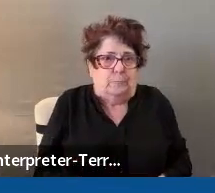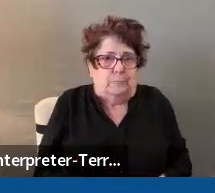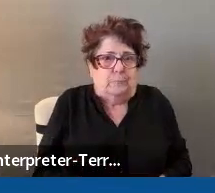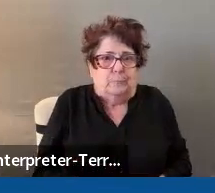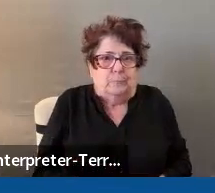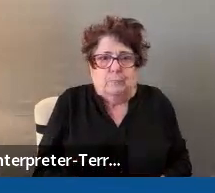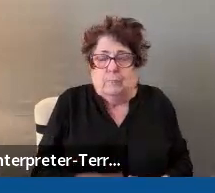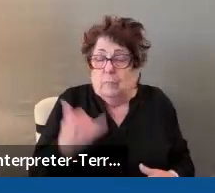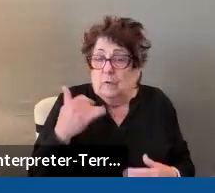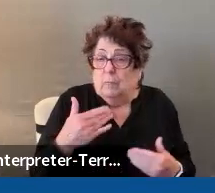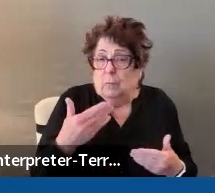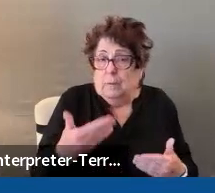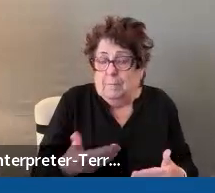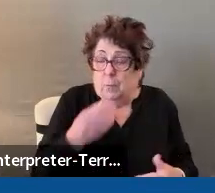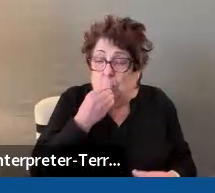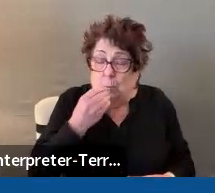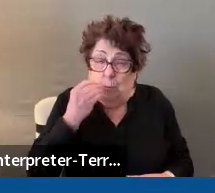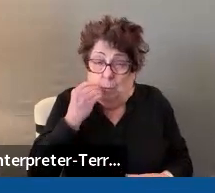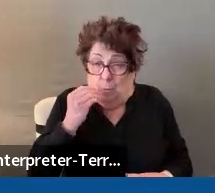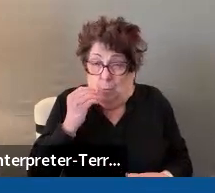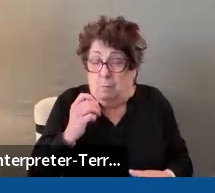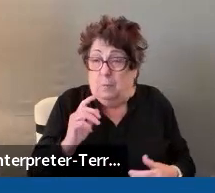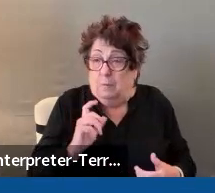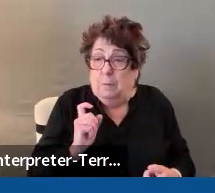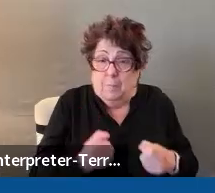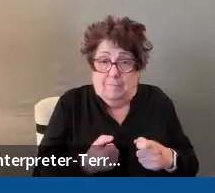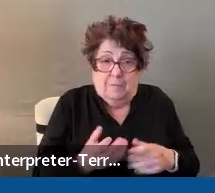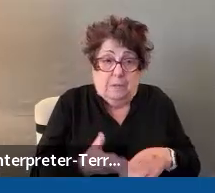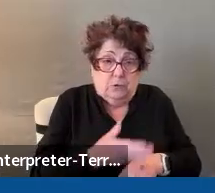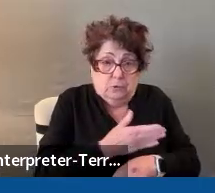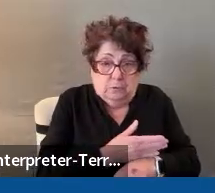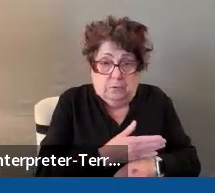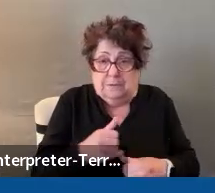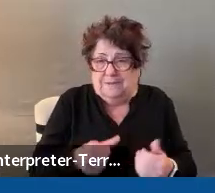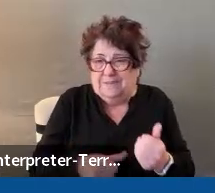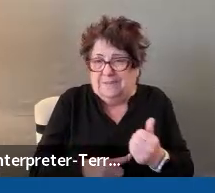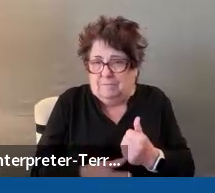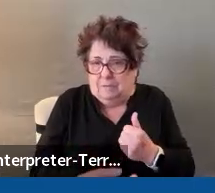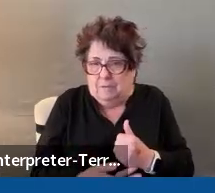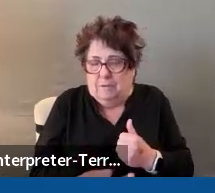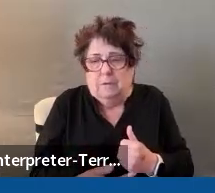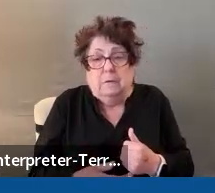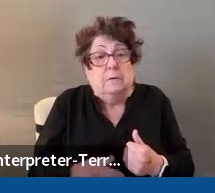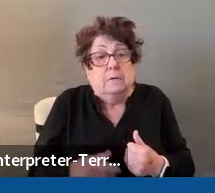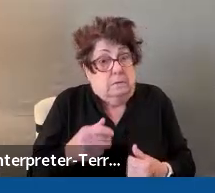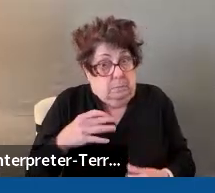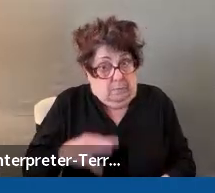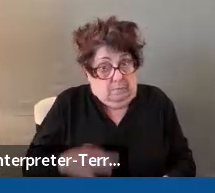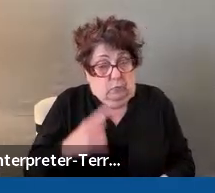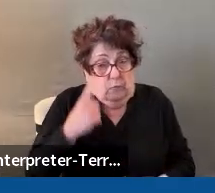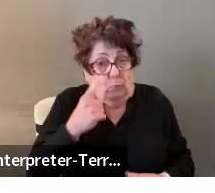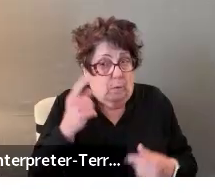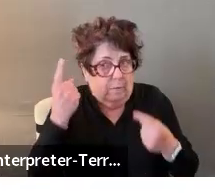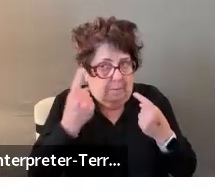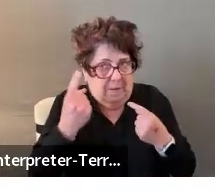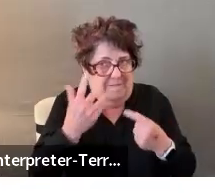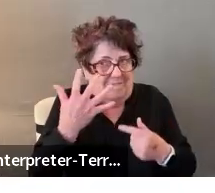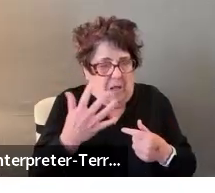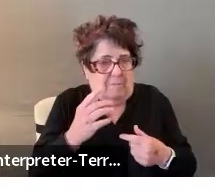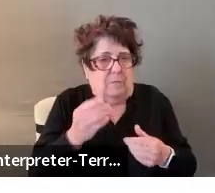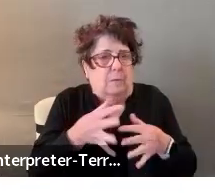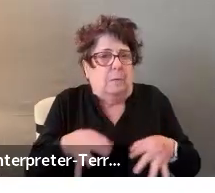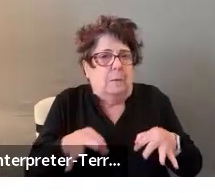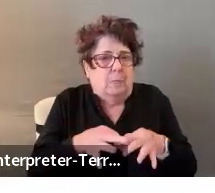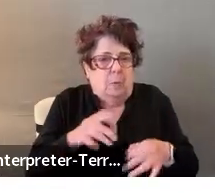When recommending home modifications and assistive technology, it's helpful to consider 5 important questions. First,